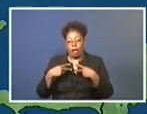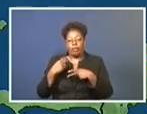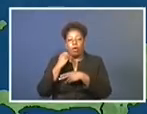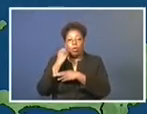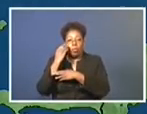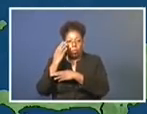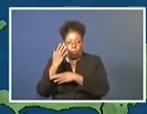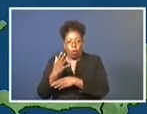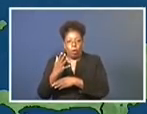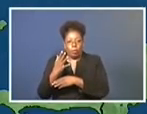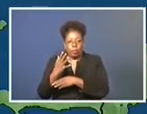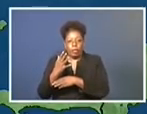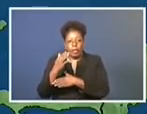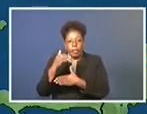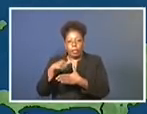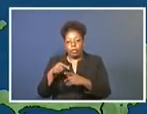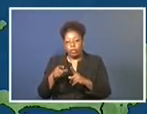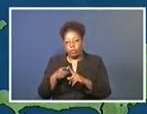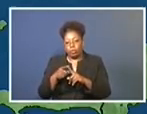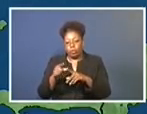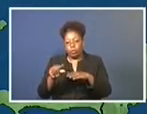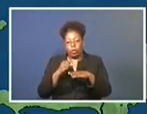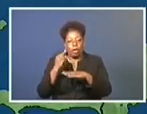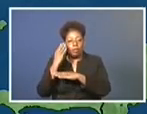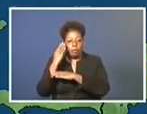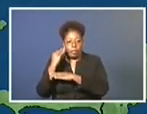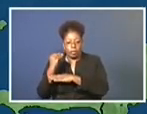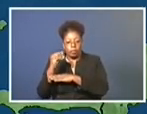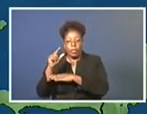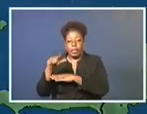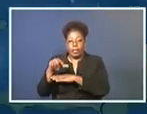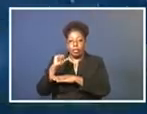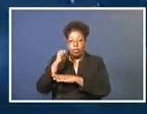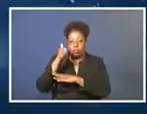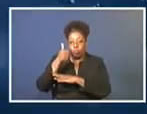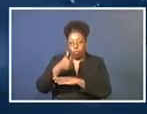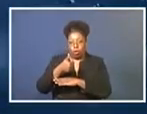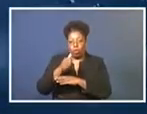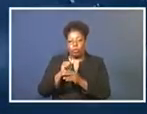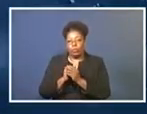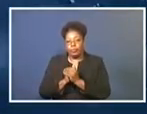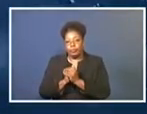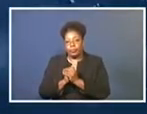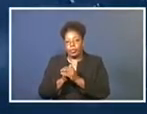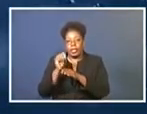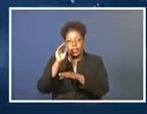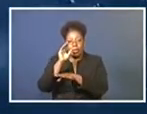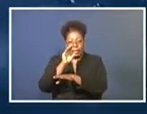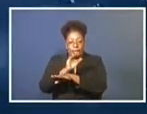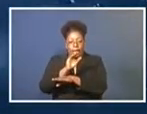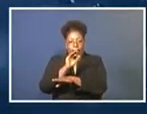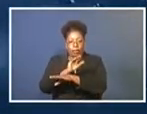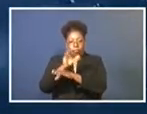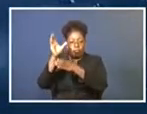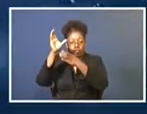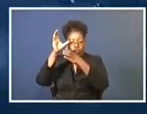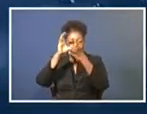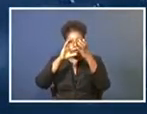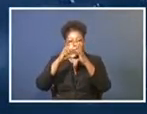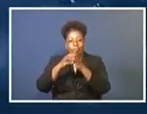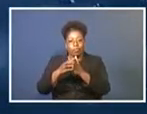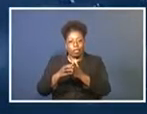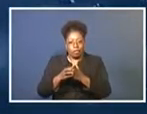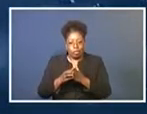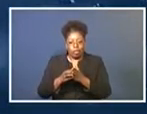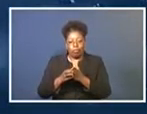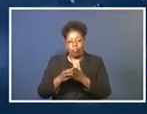and that will move back into the Gulf of Mexico sometime late tomorrow. Our forecast for tonight, we're calling for cloudy conditions with occasional